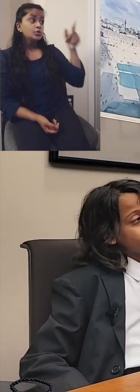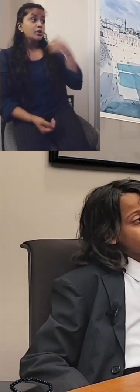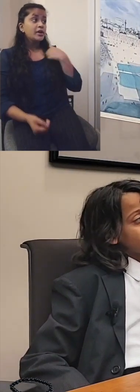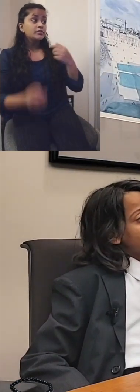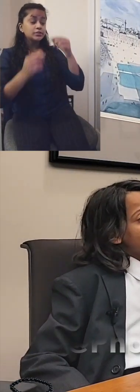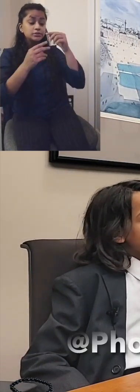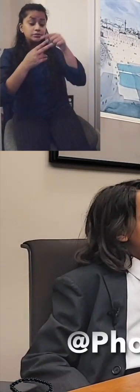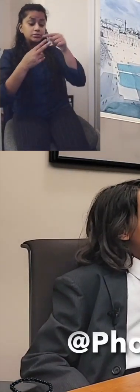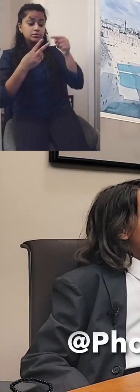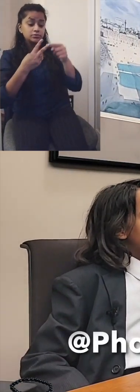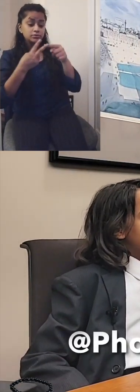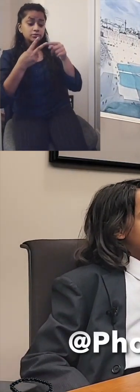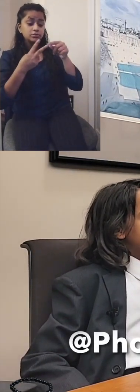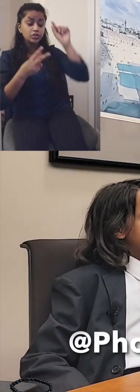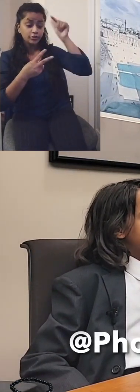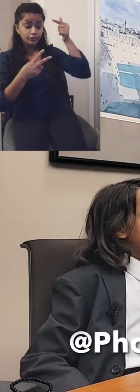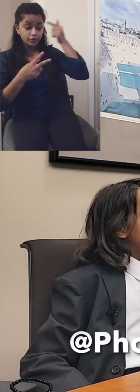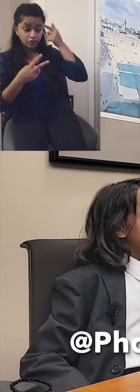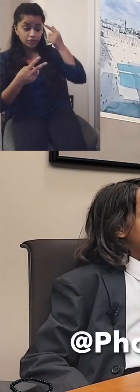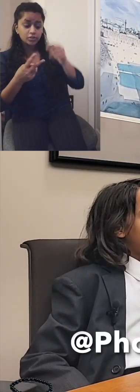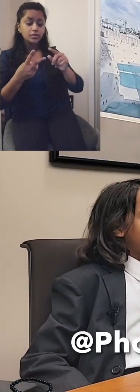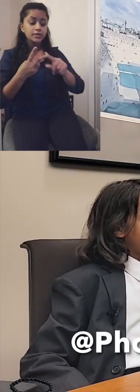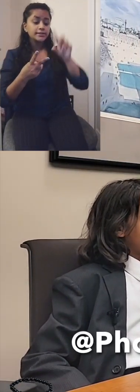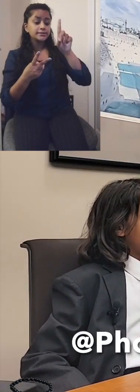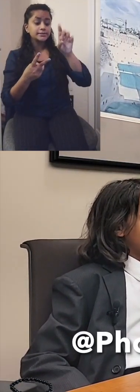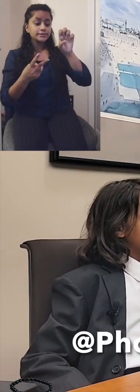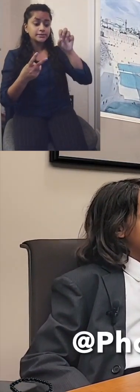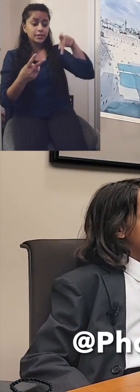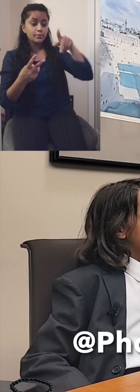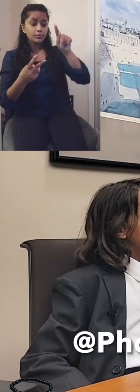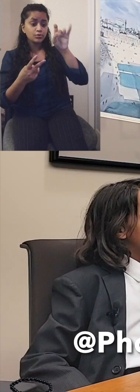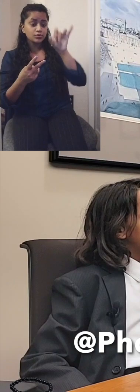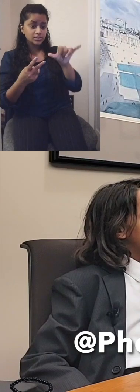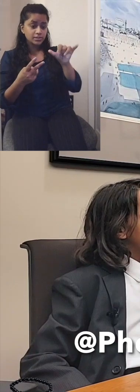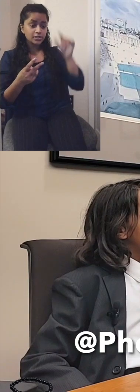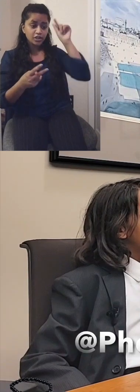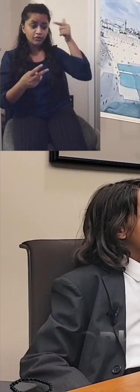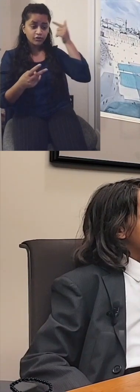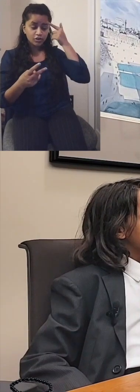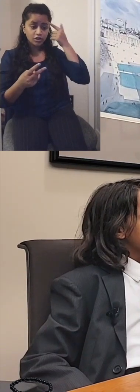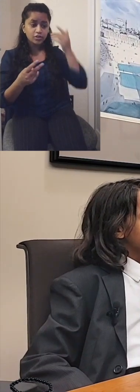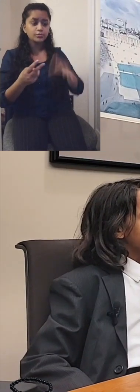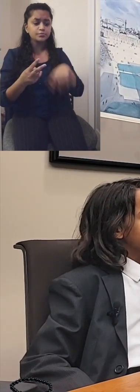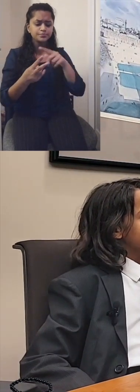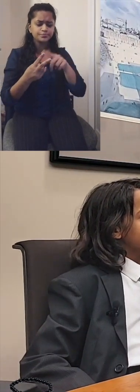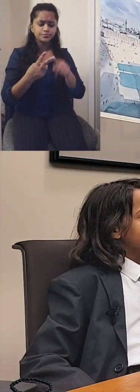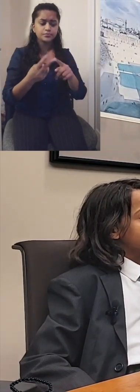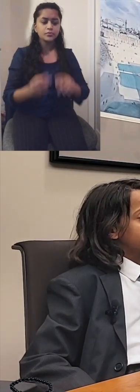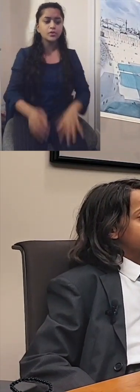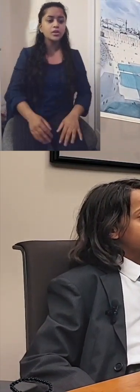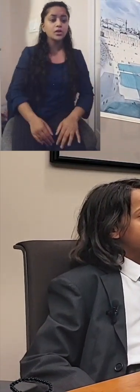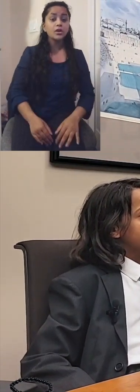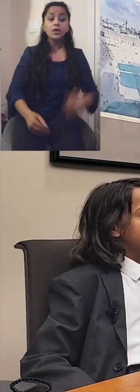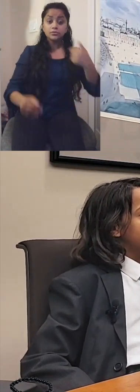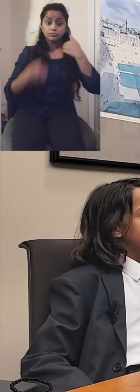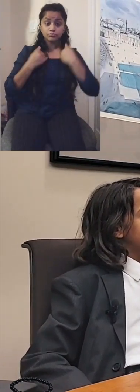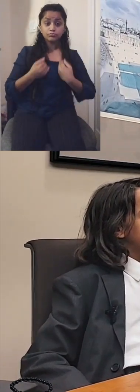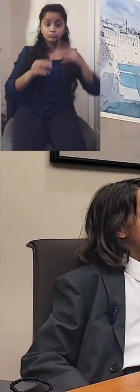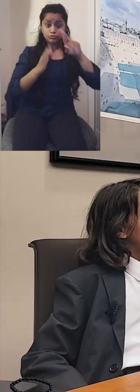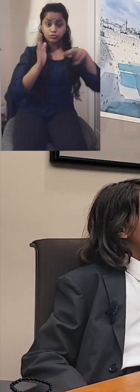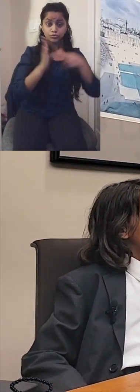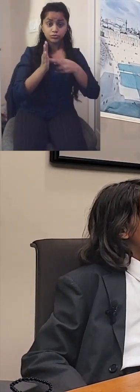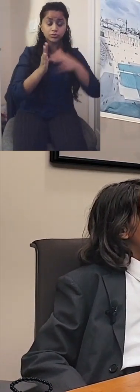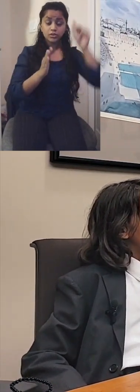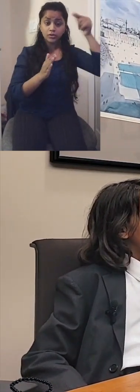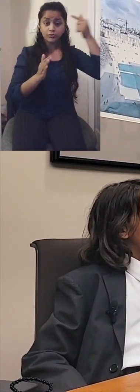governor. So what are the differences between all their roles? Yes, so my role as governor, I'm officially